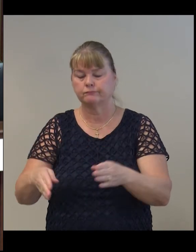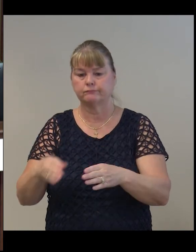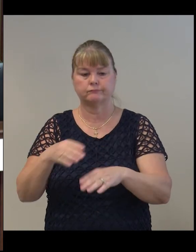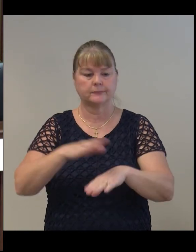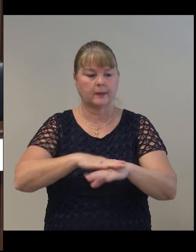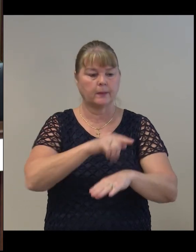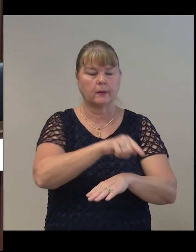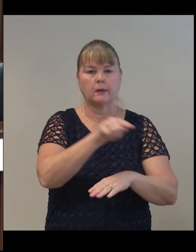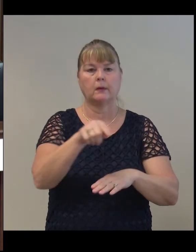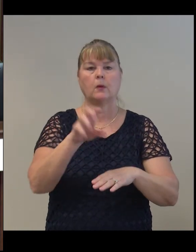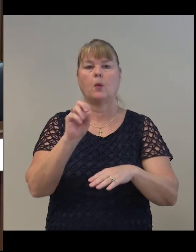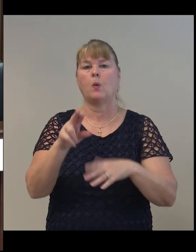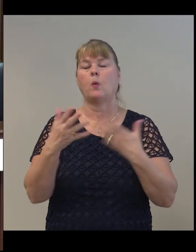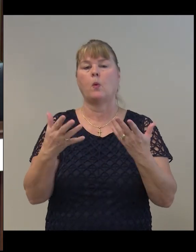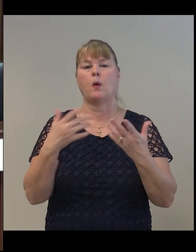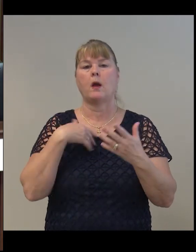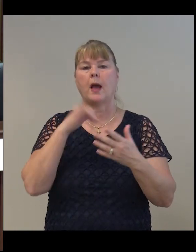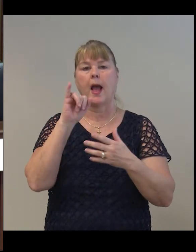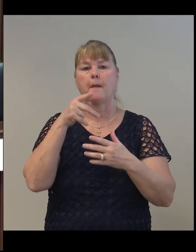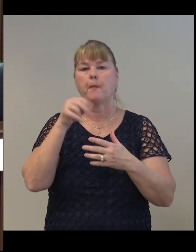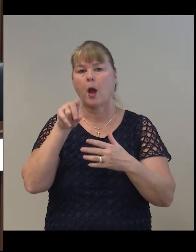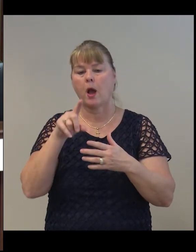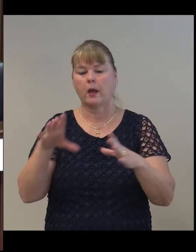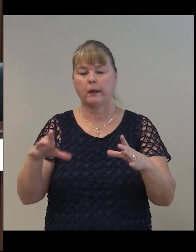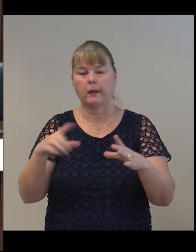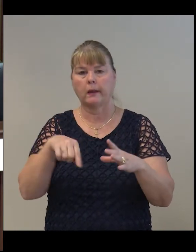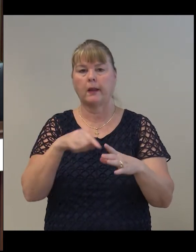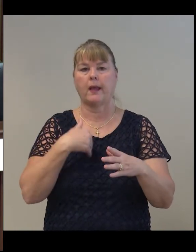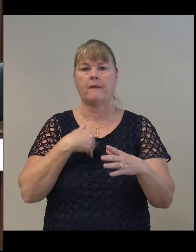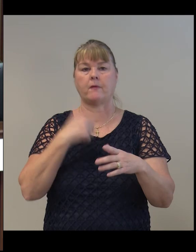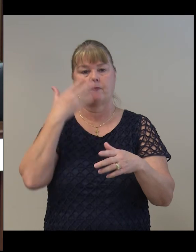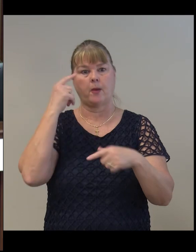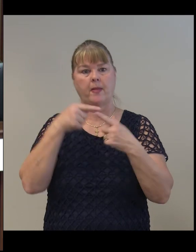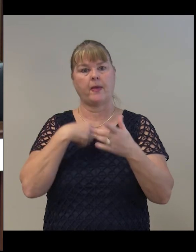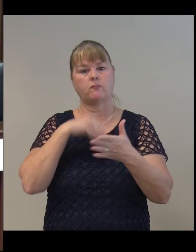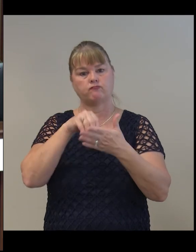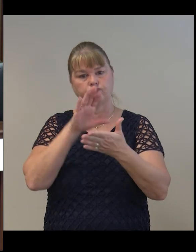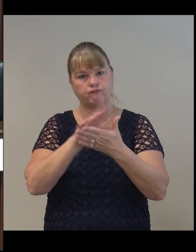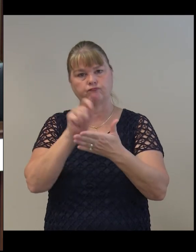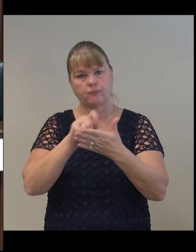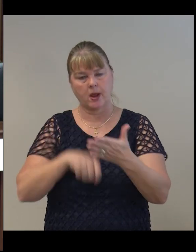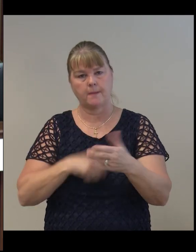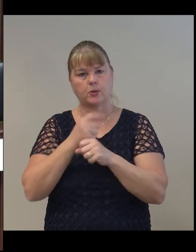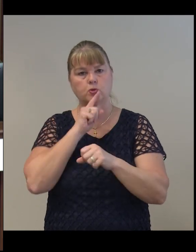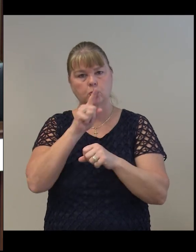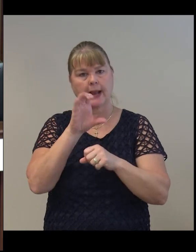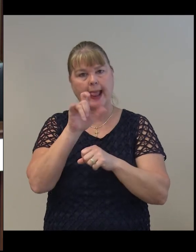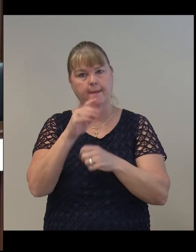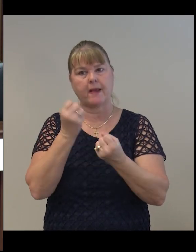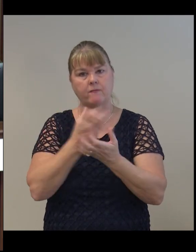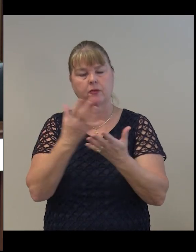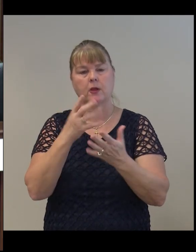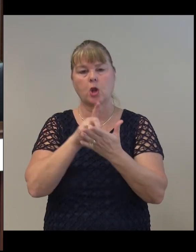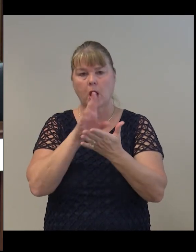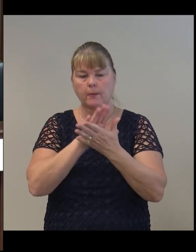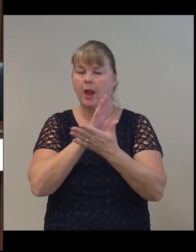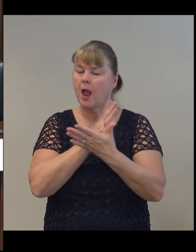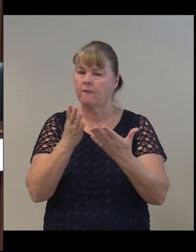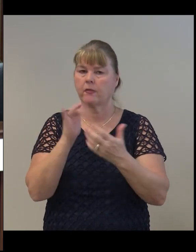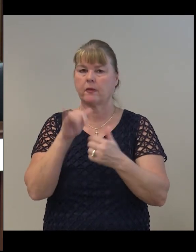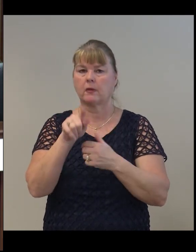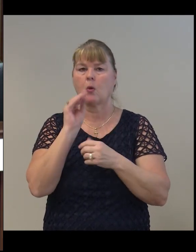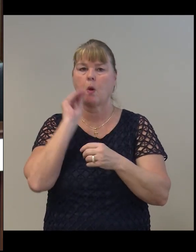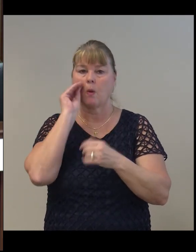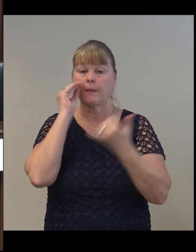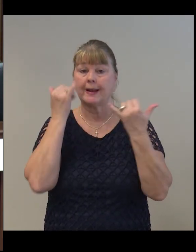nightstand, or I forgot about that iPod that I had. I need to make sure to write that down. So document all those